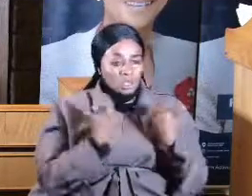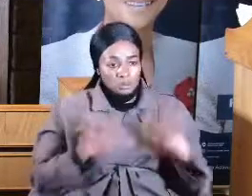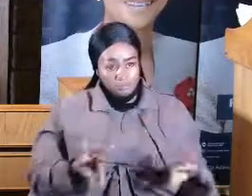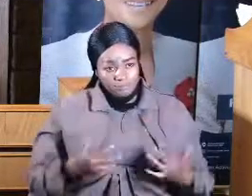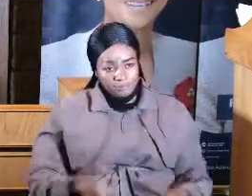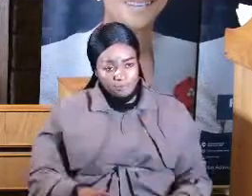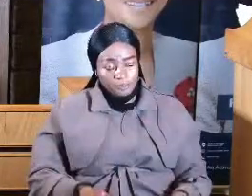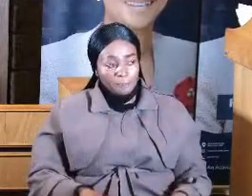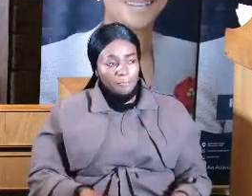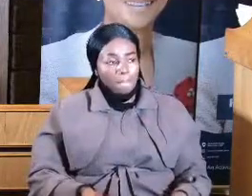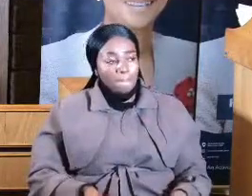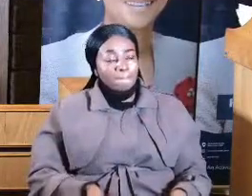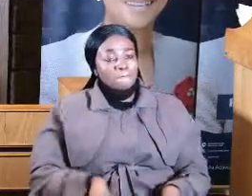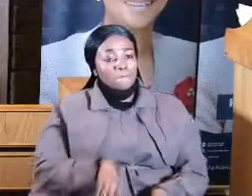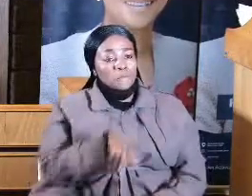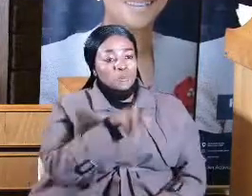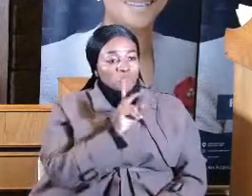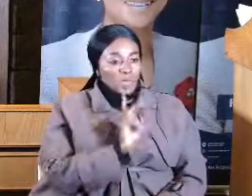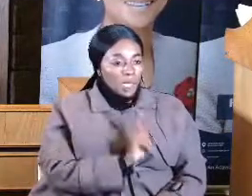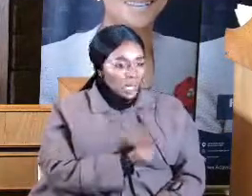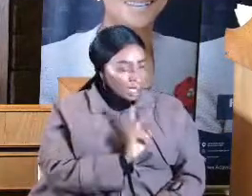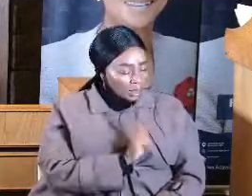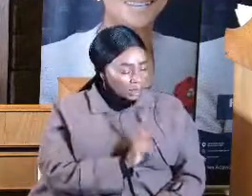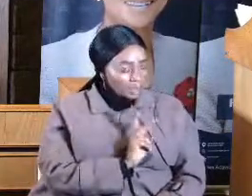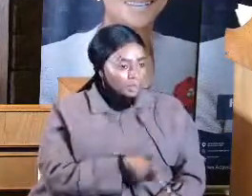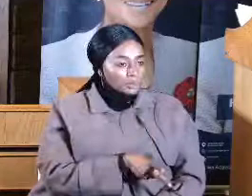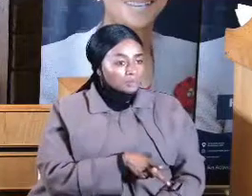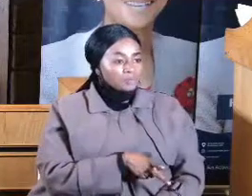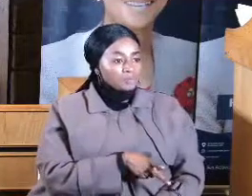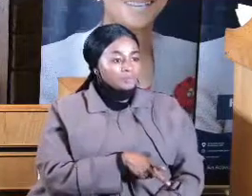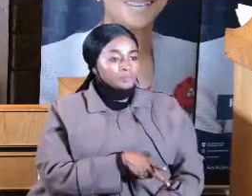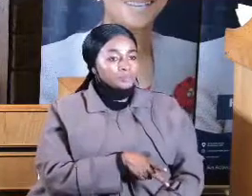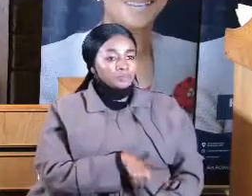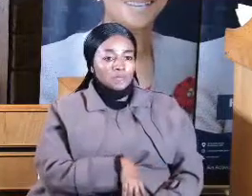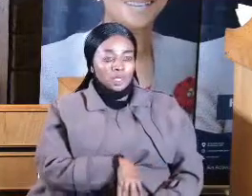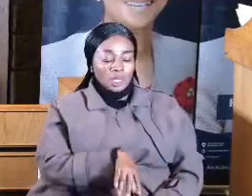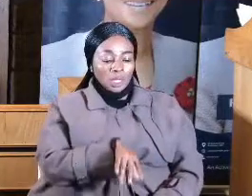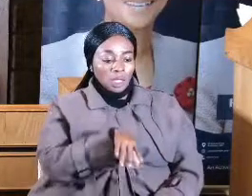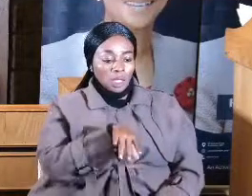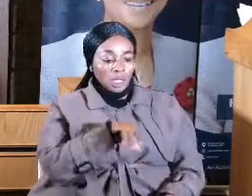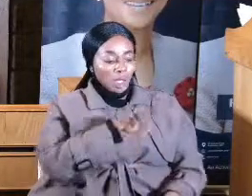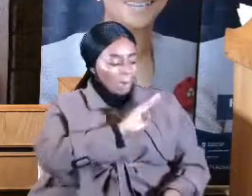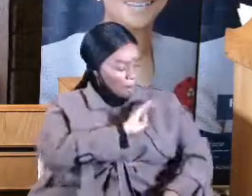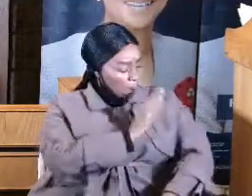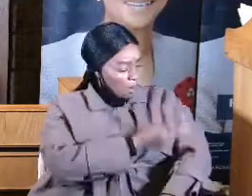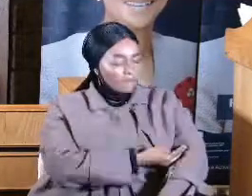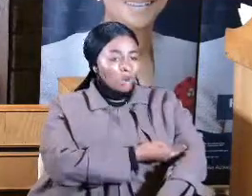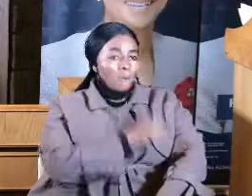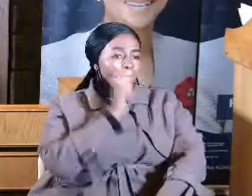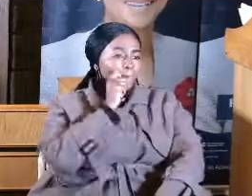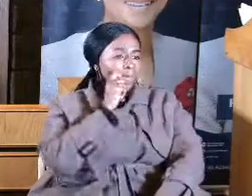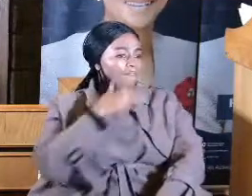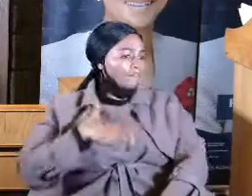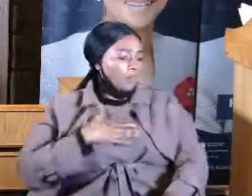All this, we know that patriarchy, men feel powerful over women. That's why